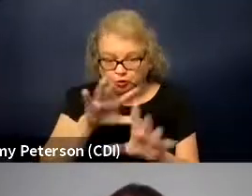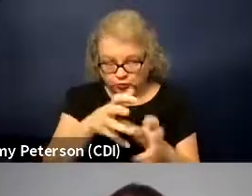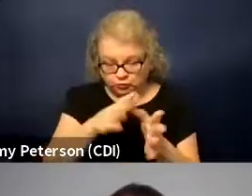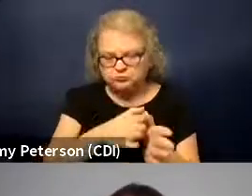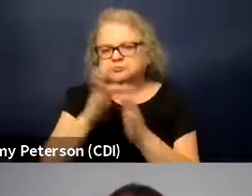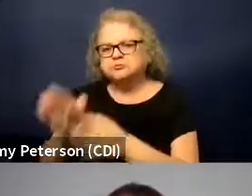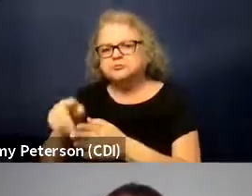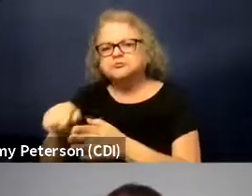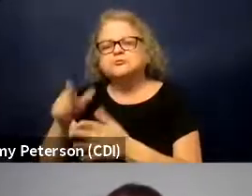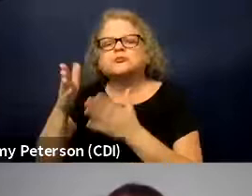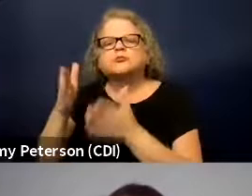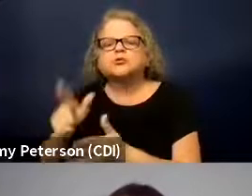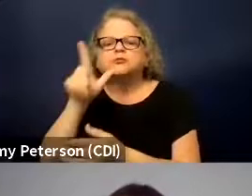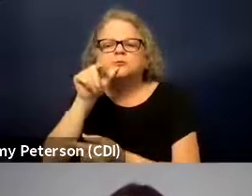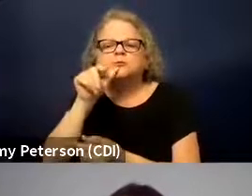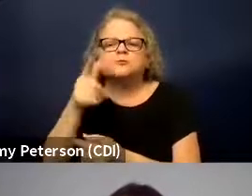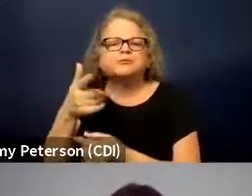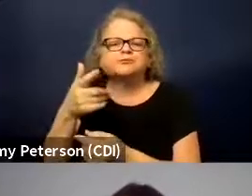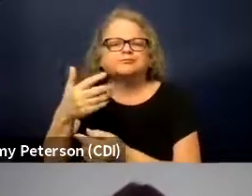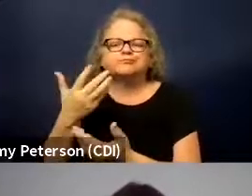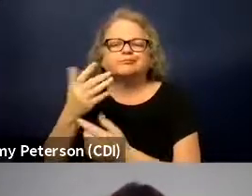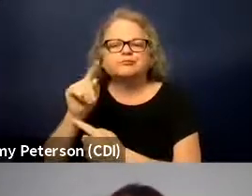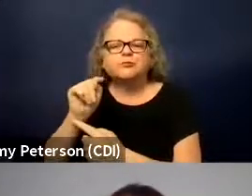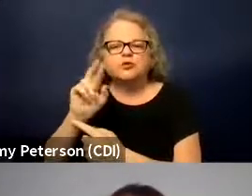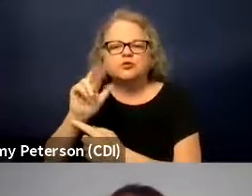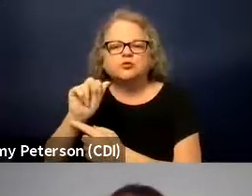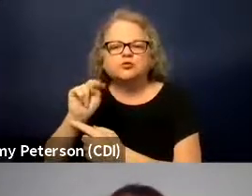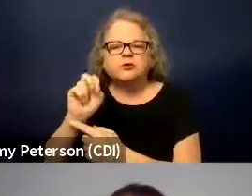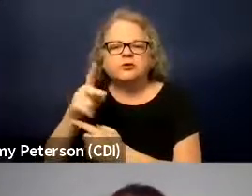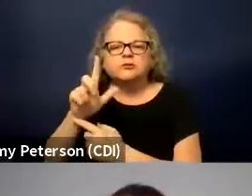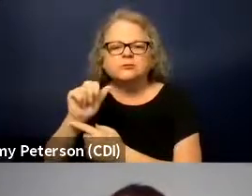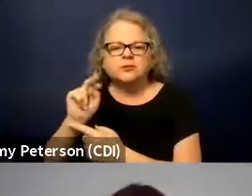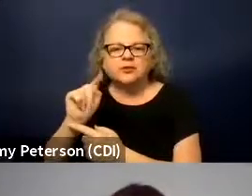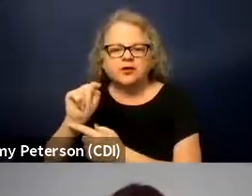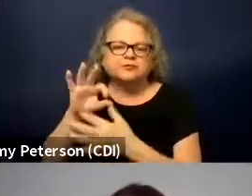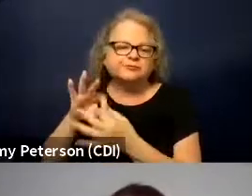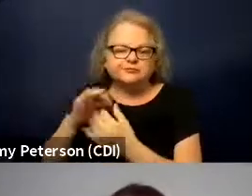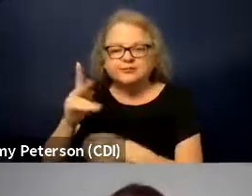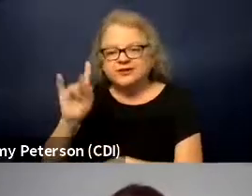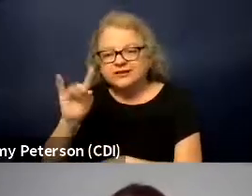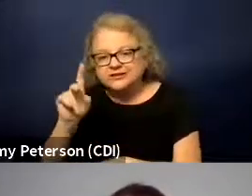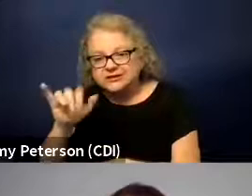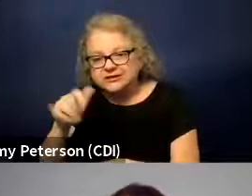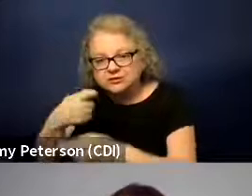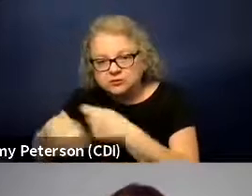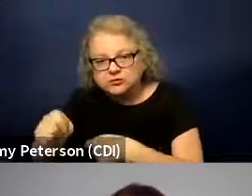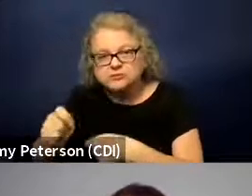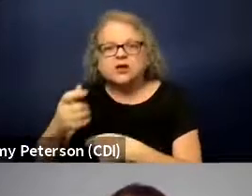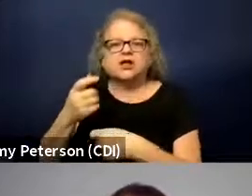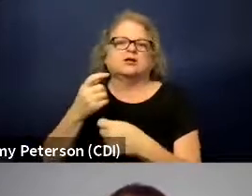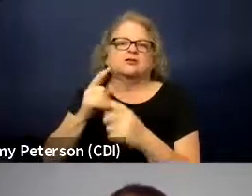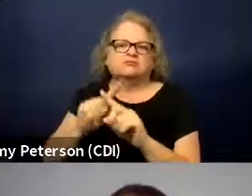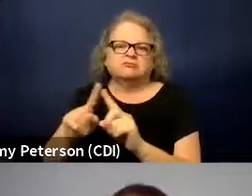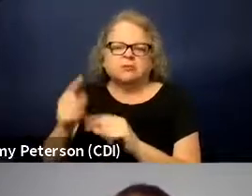heart transplant. Any of those transplant people are also on medicine to suppress their immune